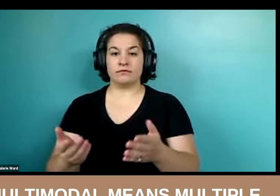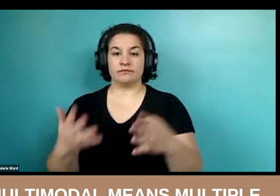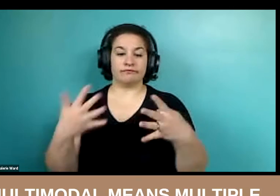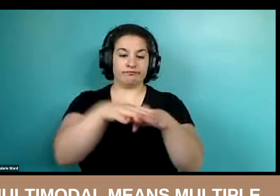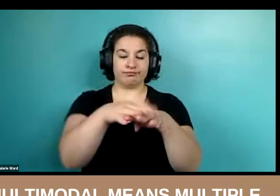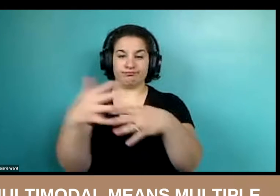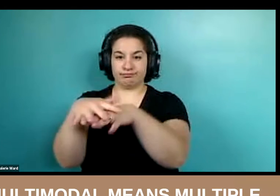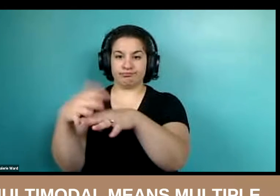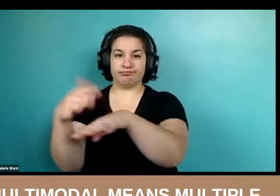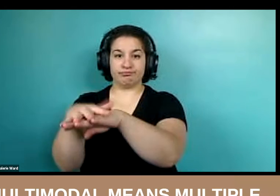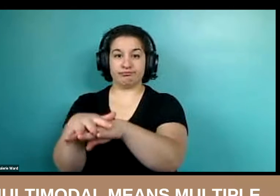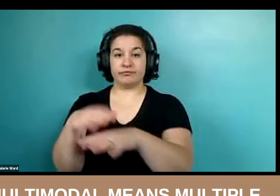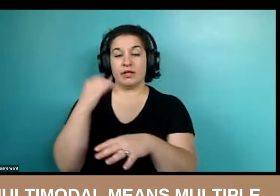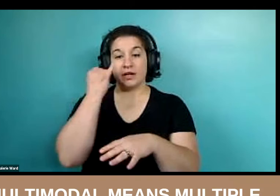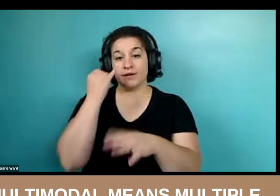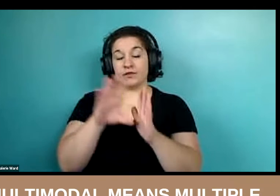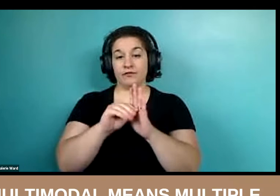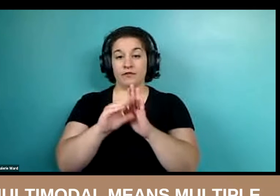a keyword chart,